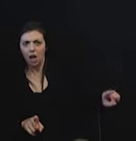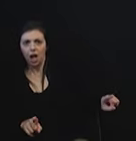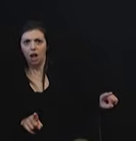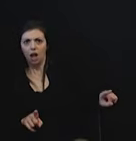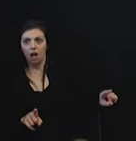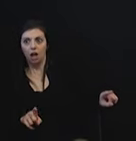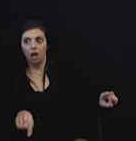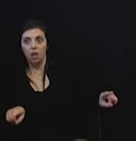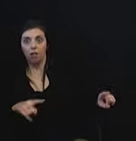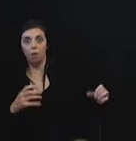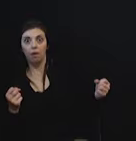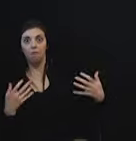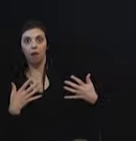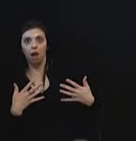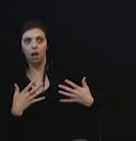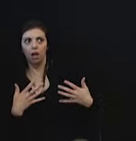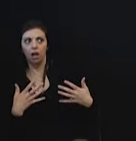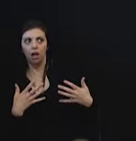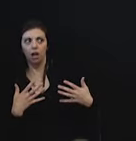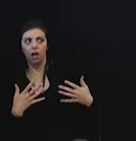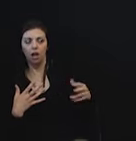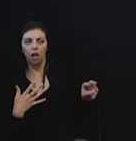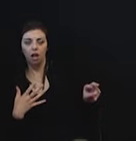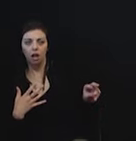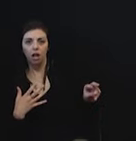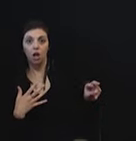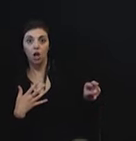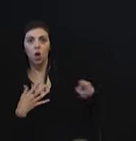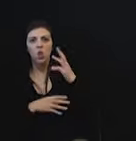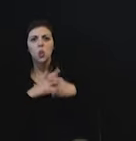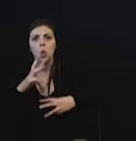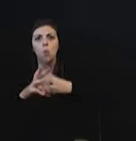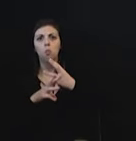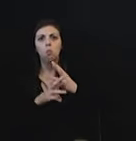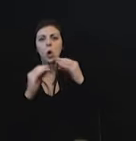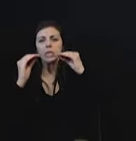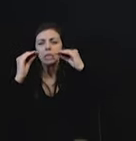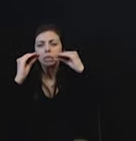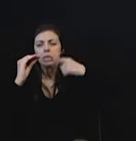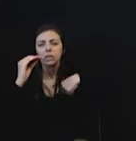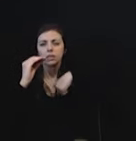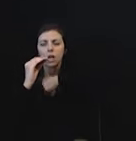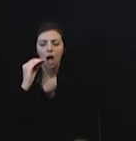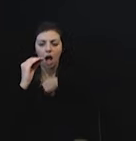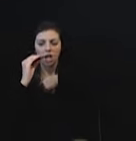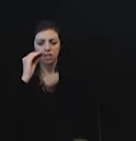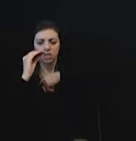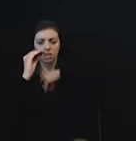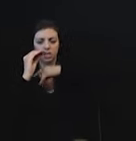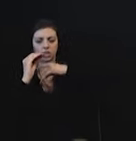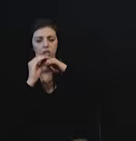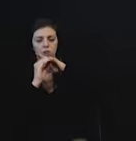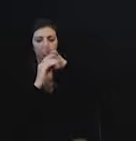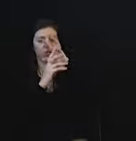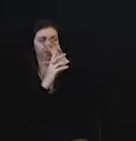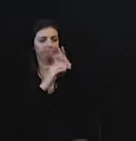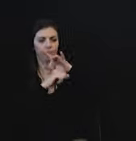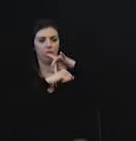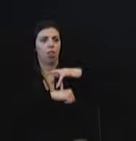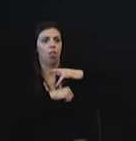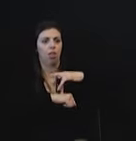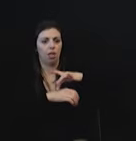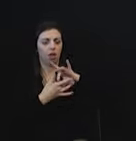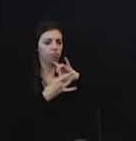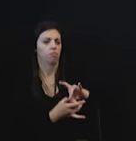they were afraid. You see, the world teaches us to flock to things that are known before those that are